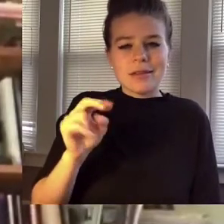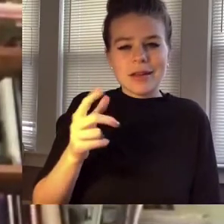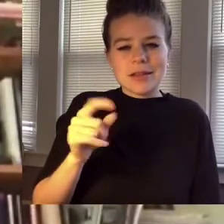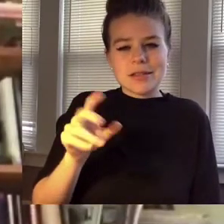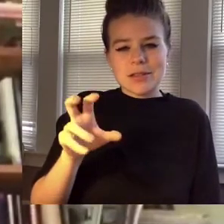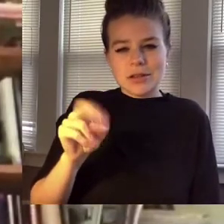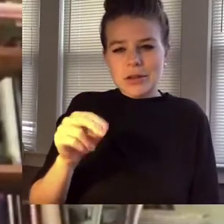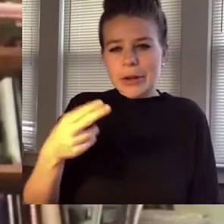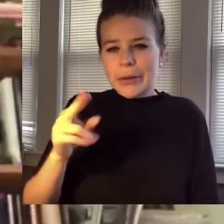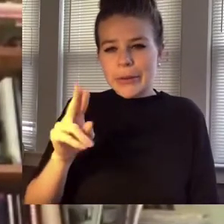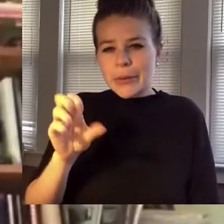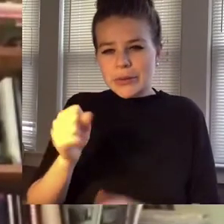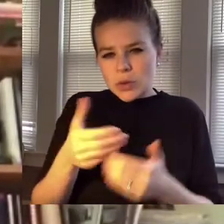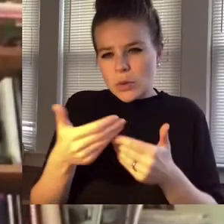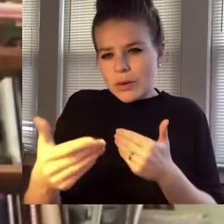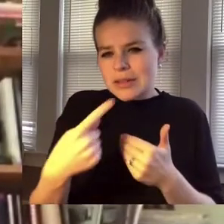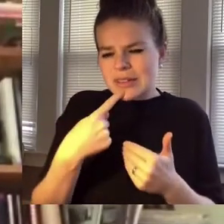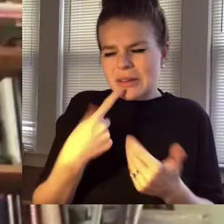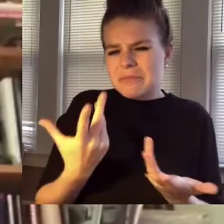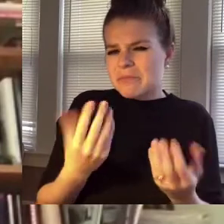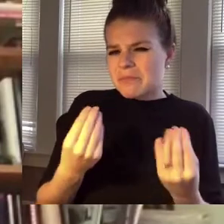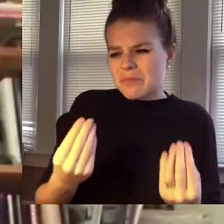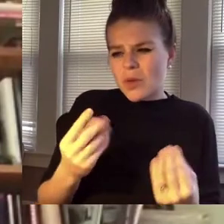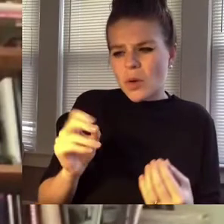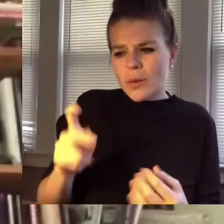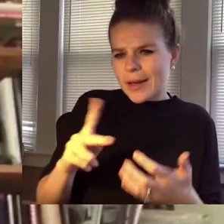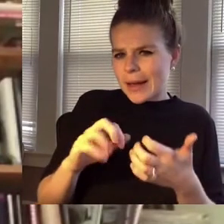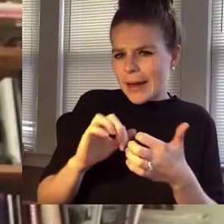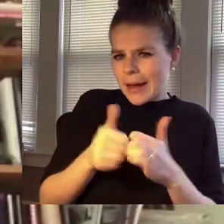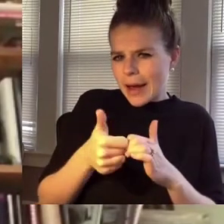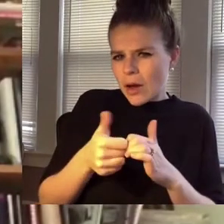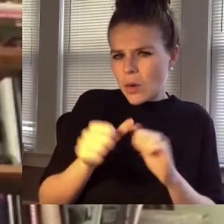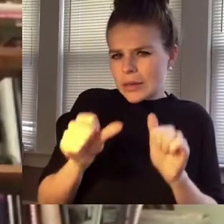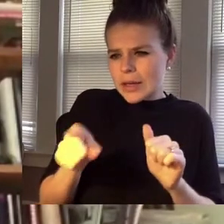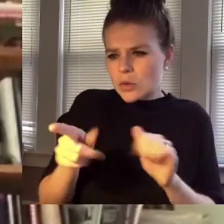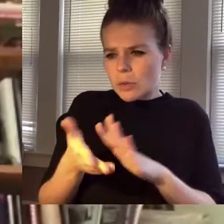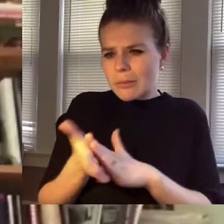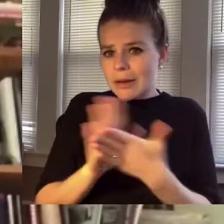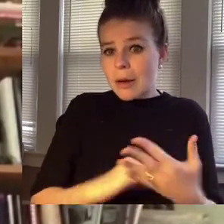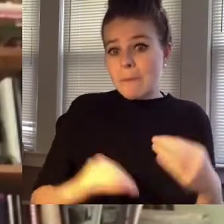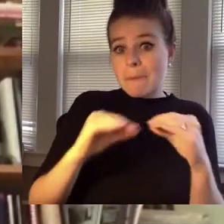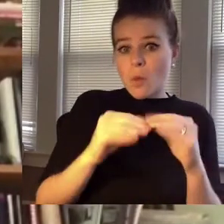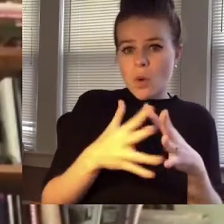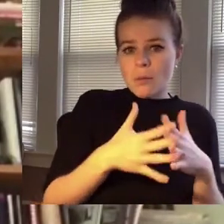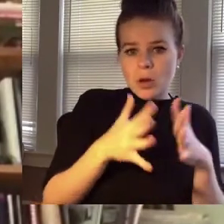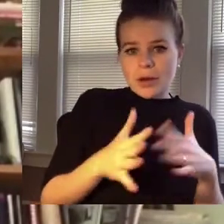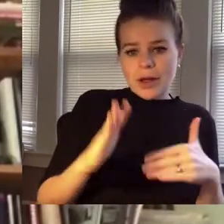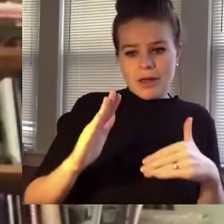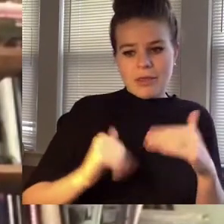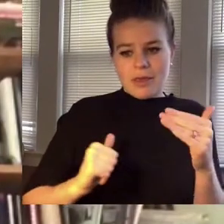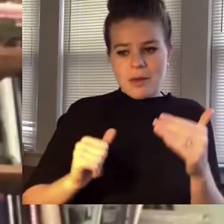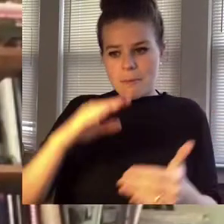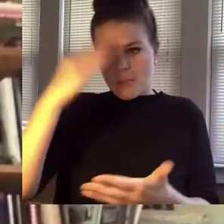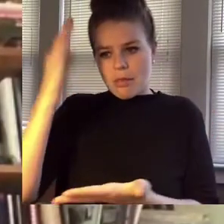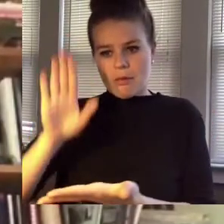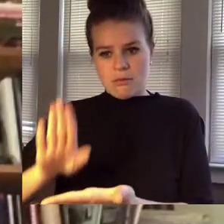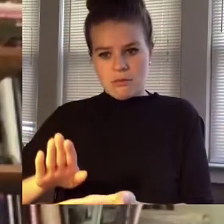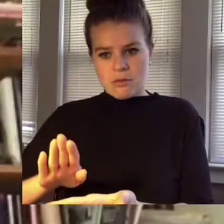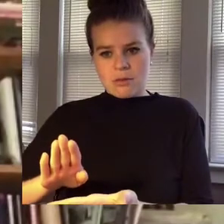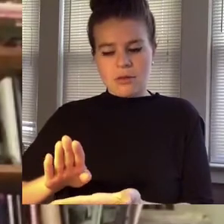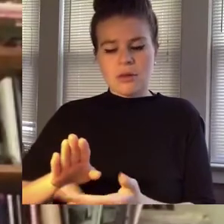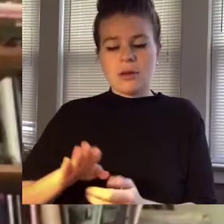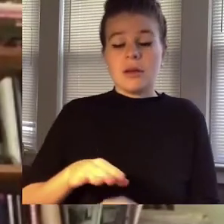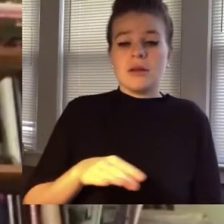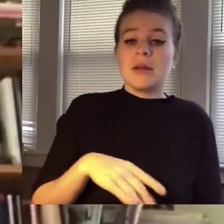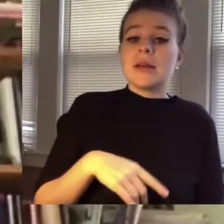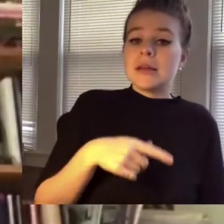you do that? How do you be more American than Negro? And Langston Hughes then makes the case